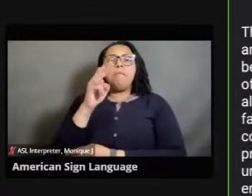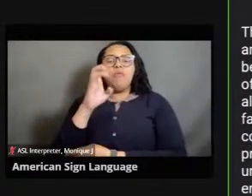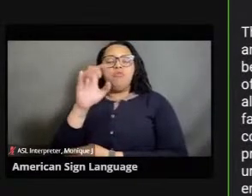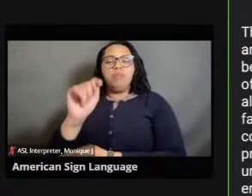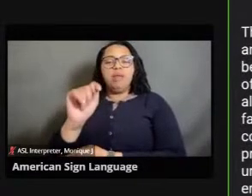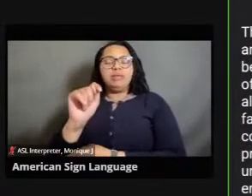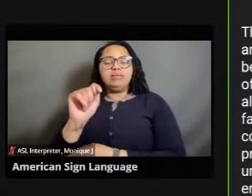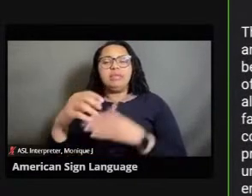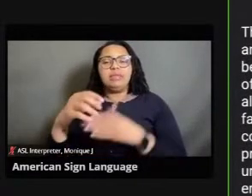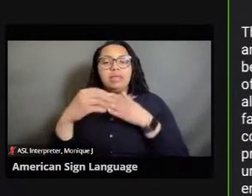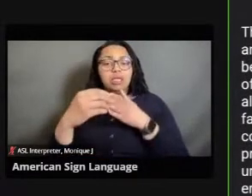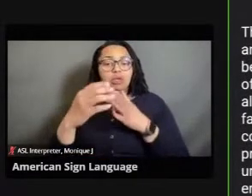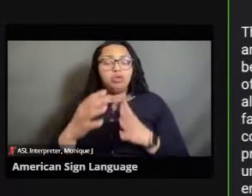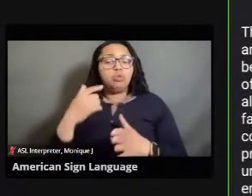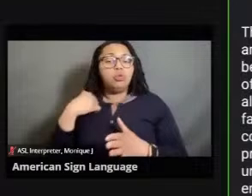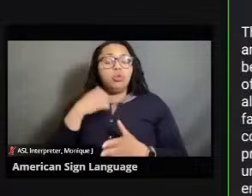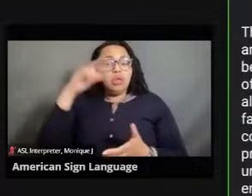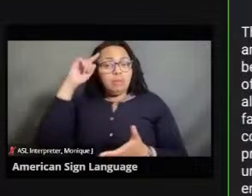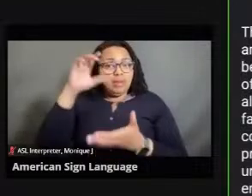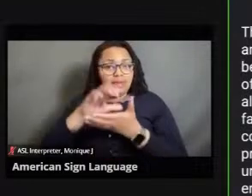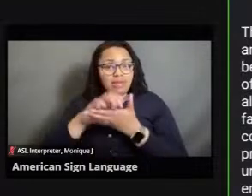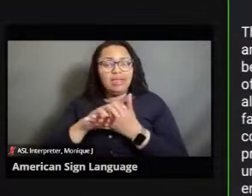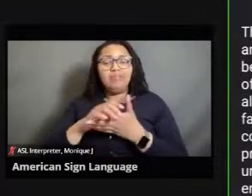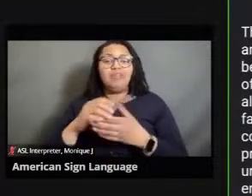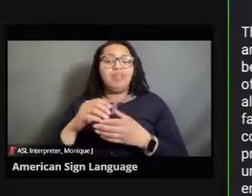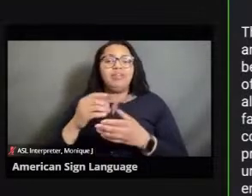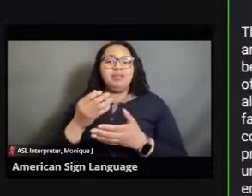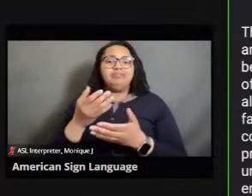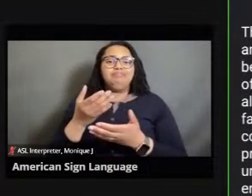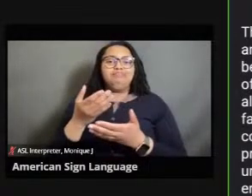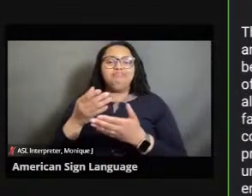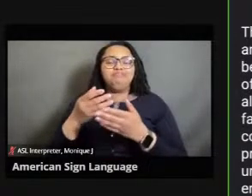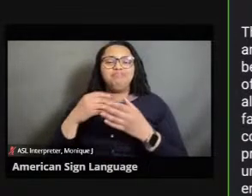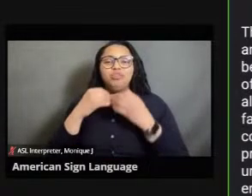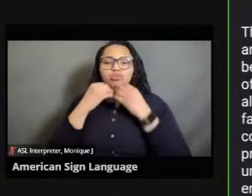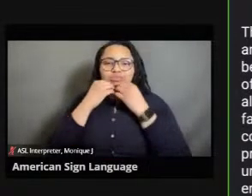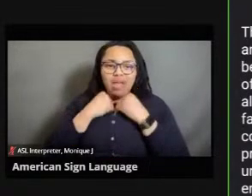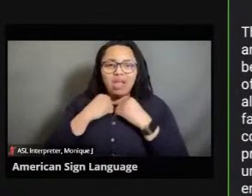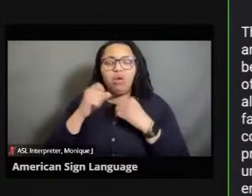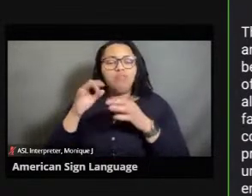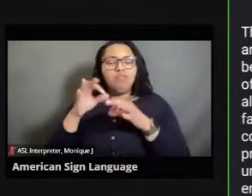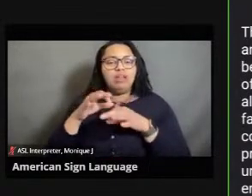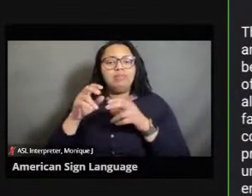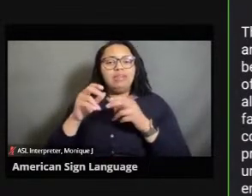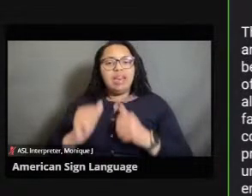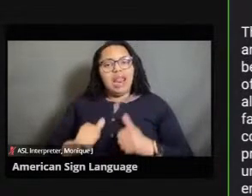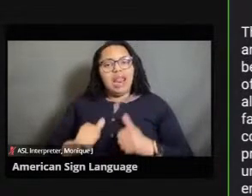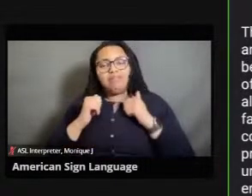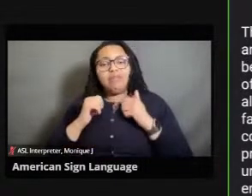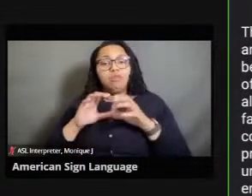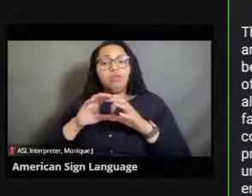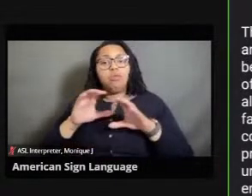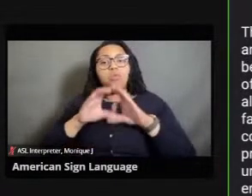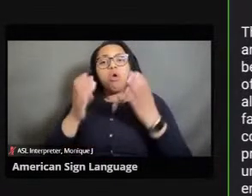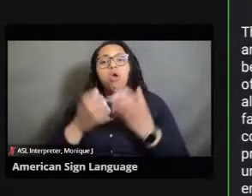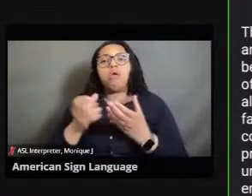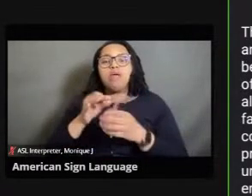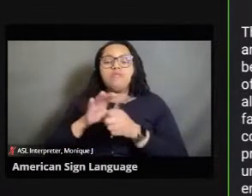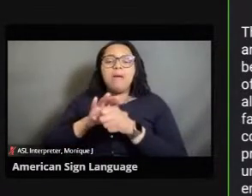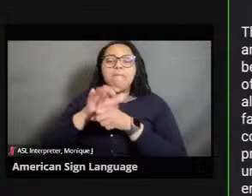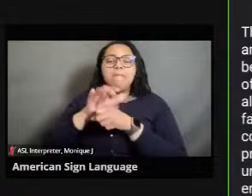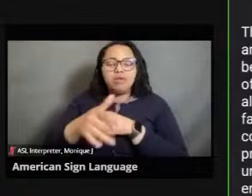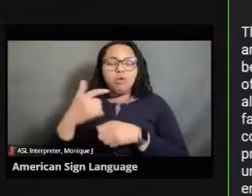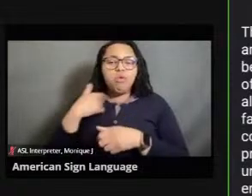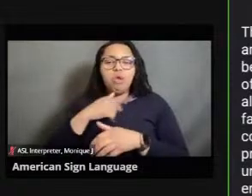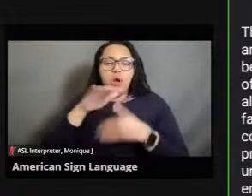fundamental dignity and value of all life, and in a world of abundance where all can thrive. We gather